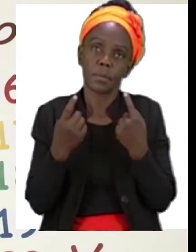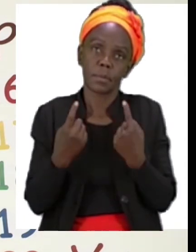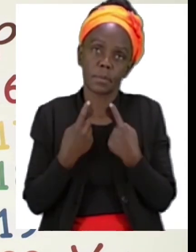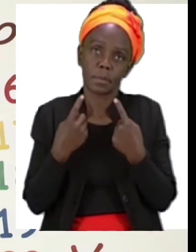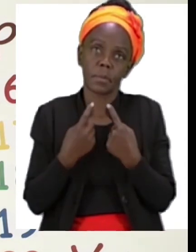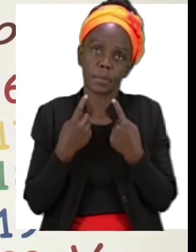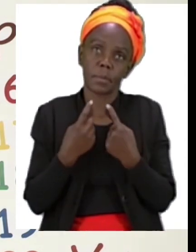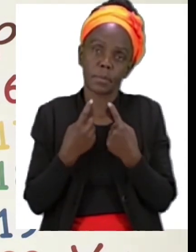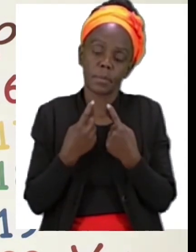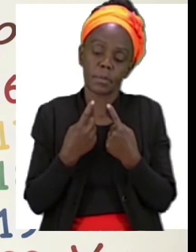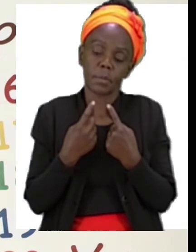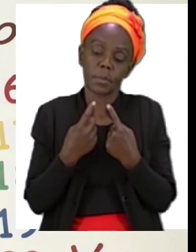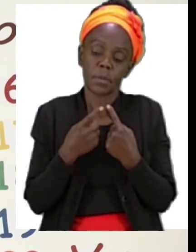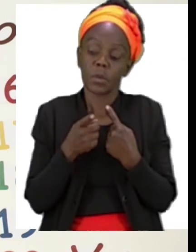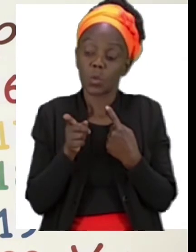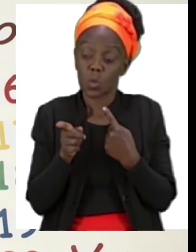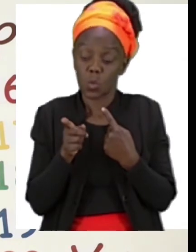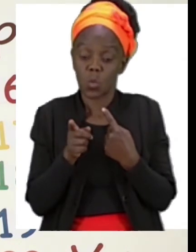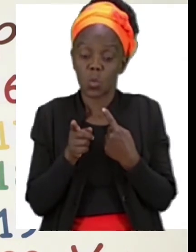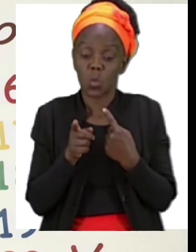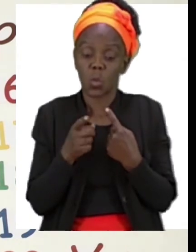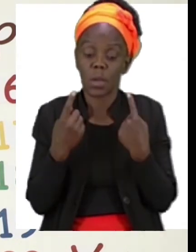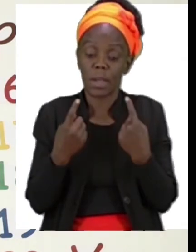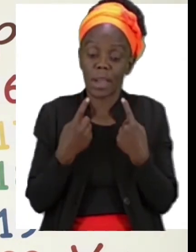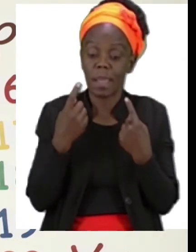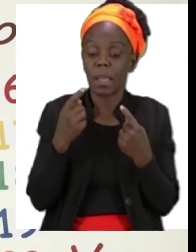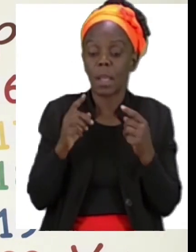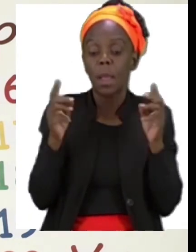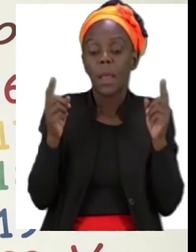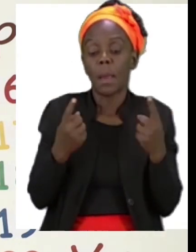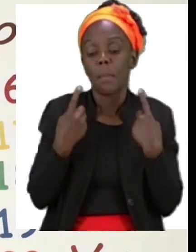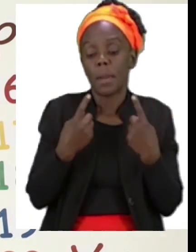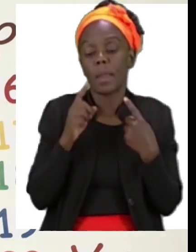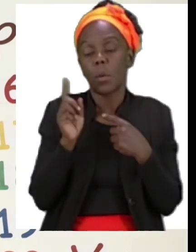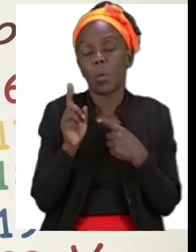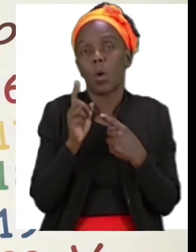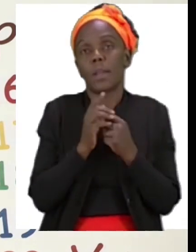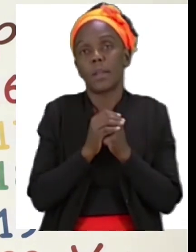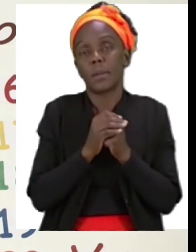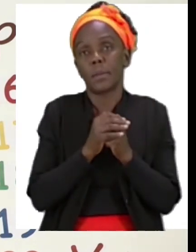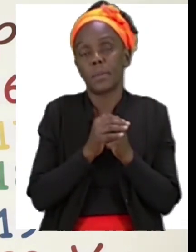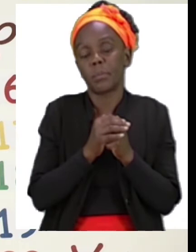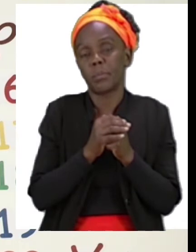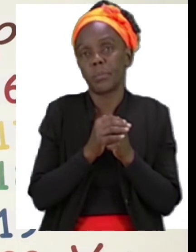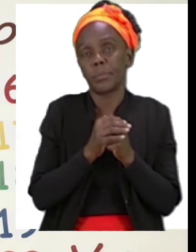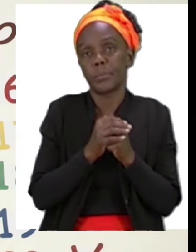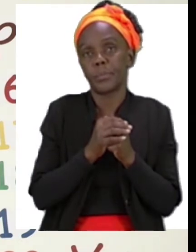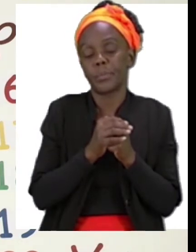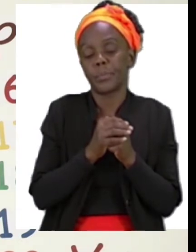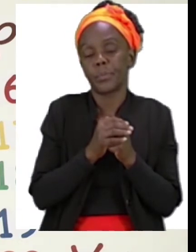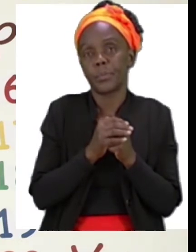you say what you like to play. With my friend, I have said we like to play card